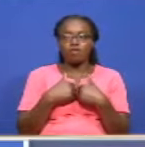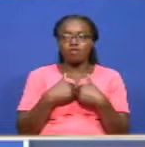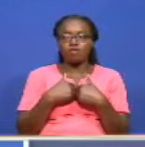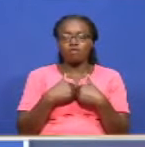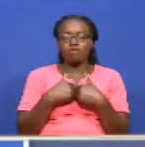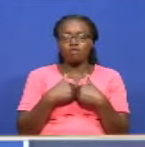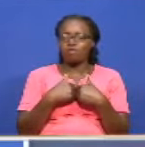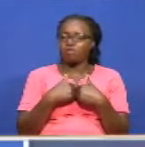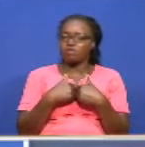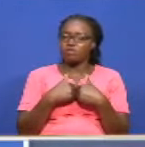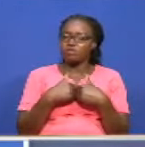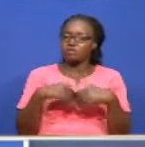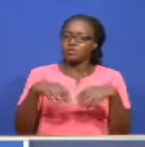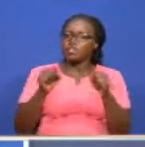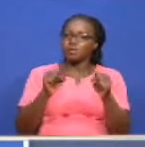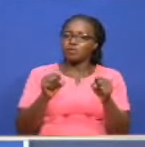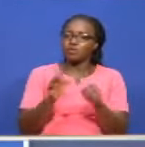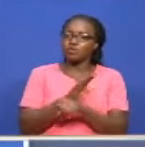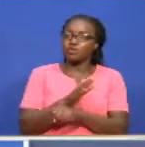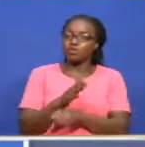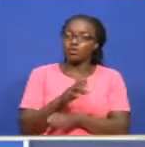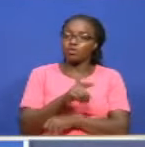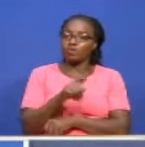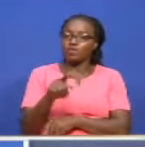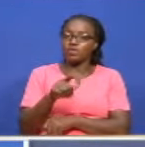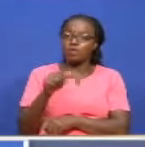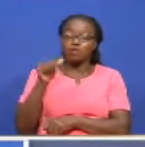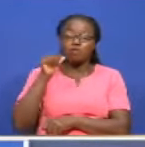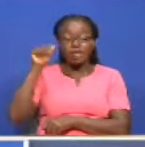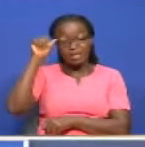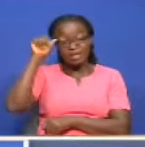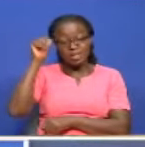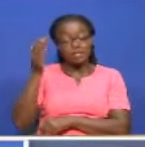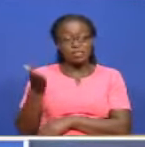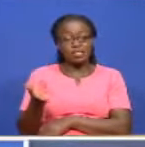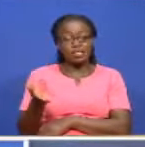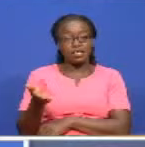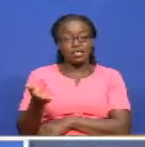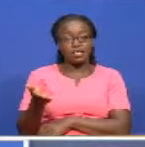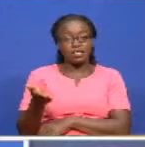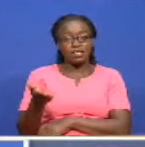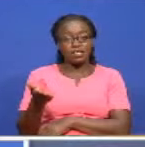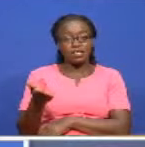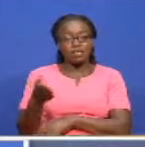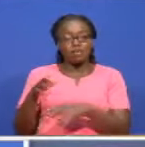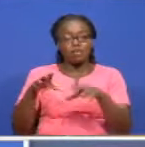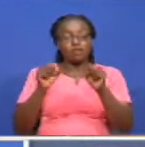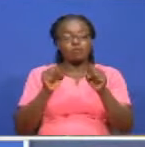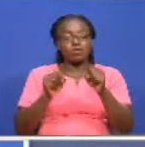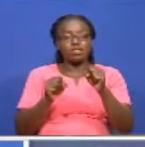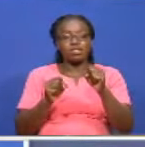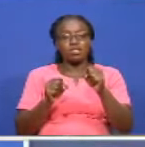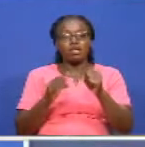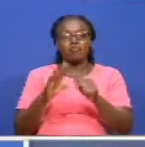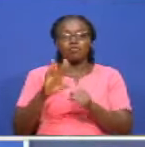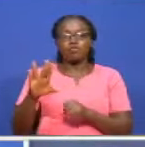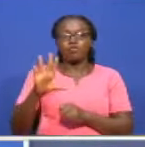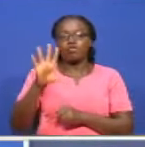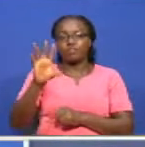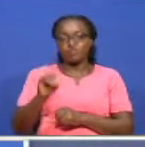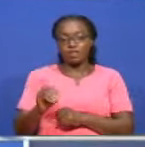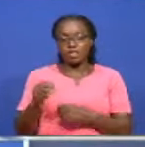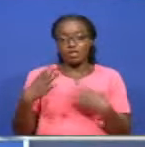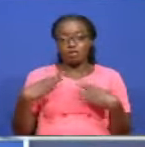so we're admitting mostly, majority of our patients are adults that we admit in this facility. We're able to admit up to 450 patients in